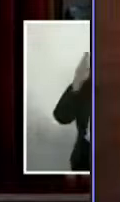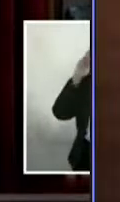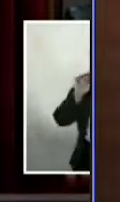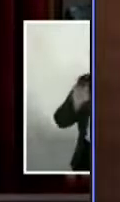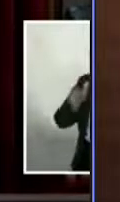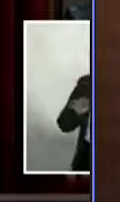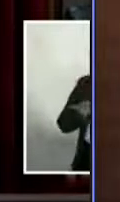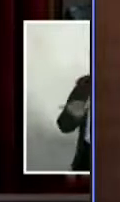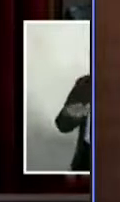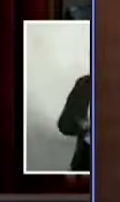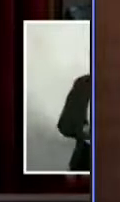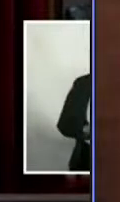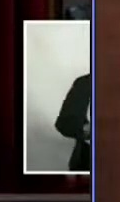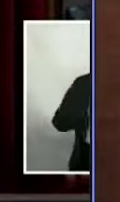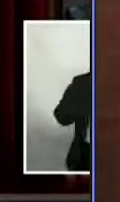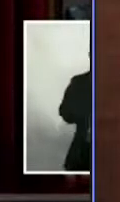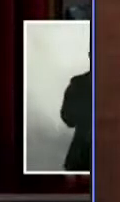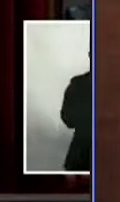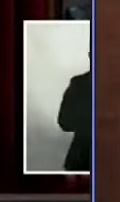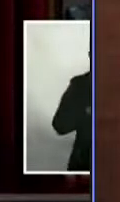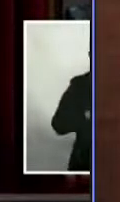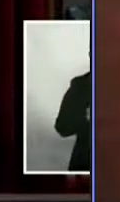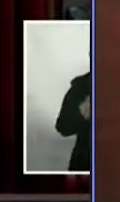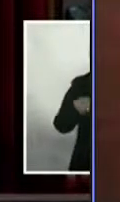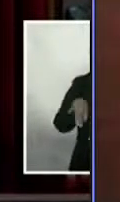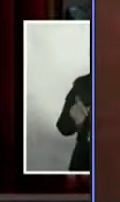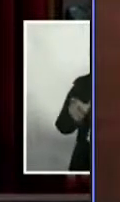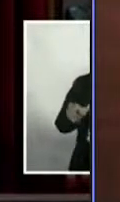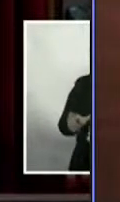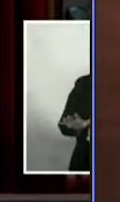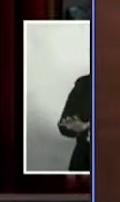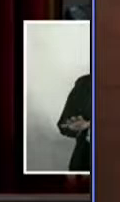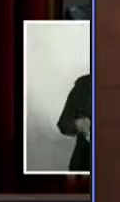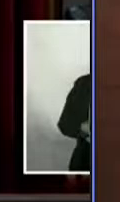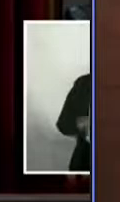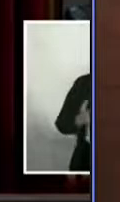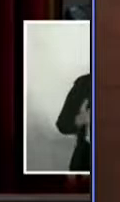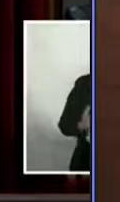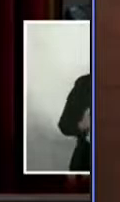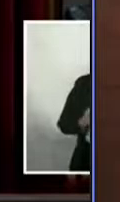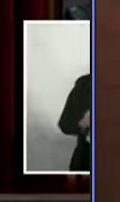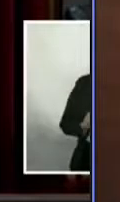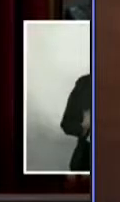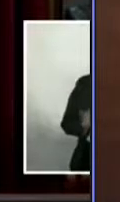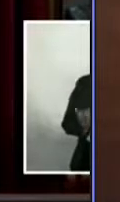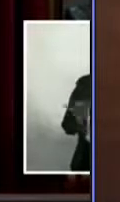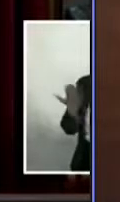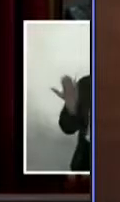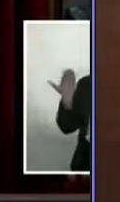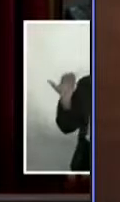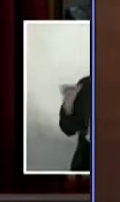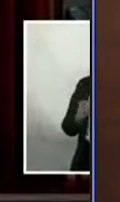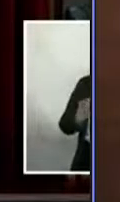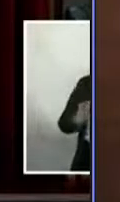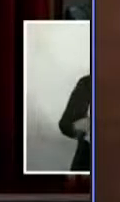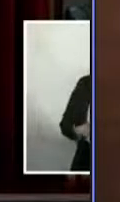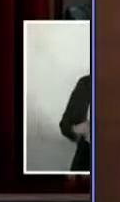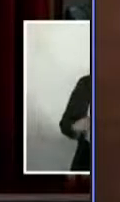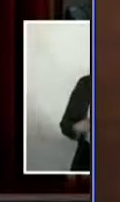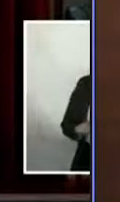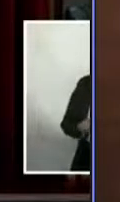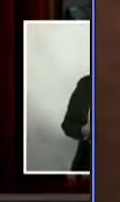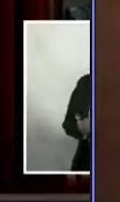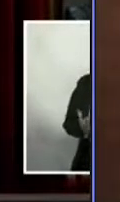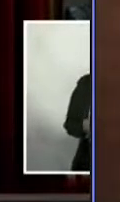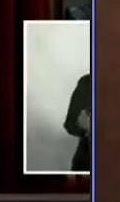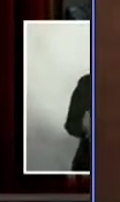Honorable Chair, it's perhaps appropriate, although it's been dealt with in previous debates this morning, to record